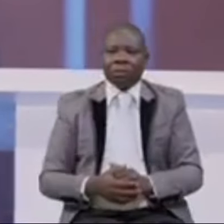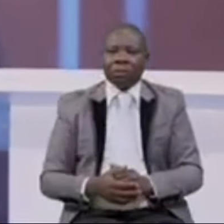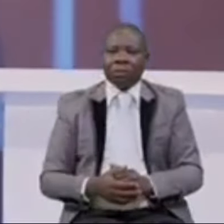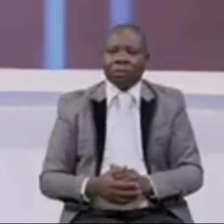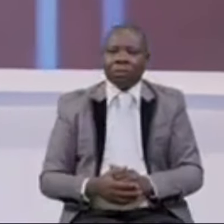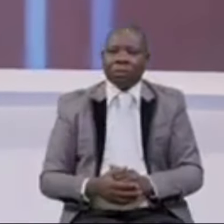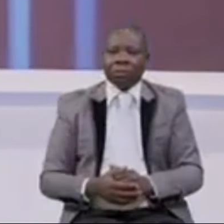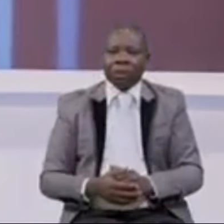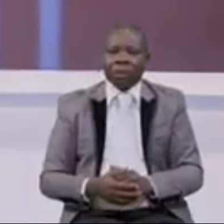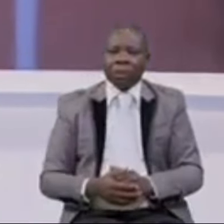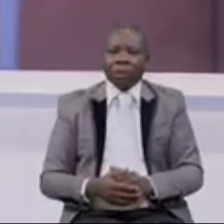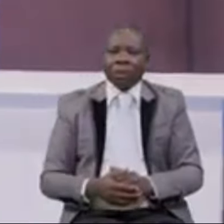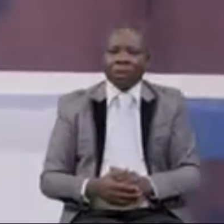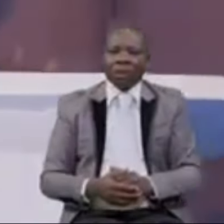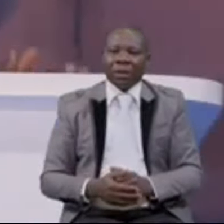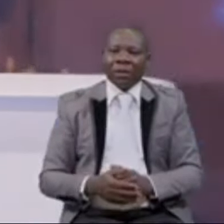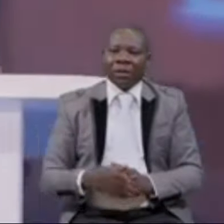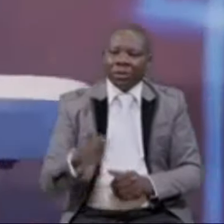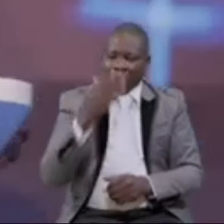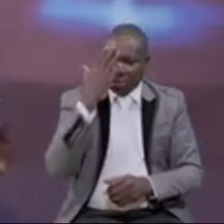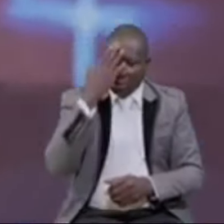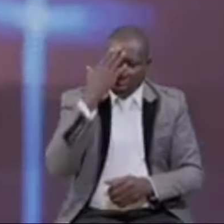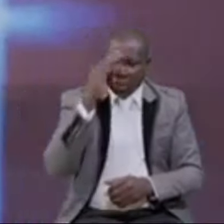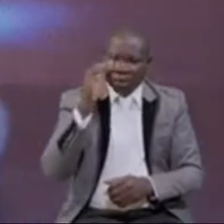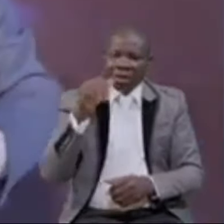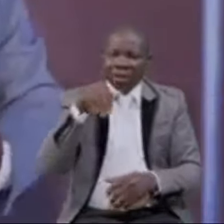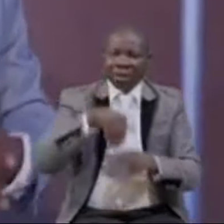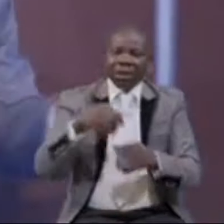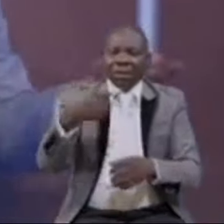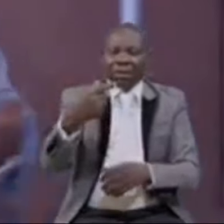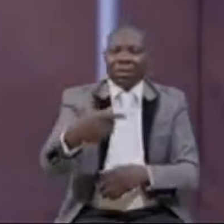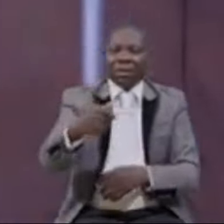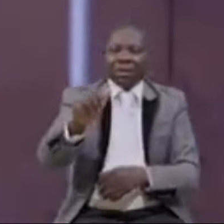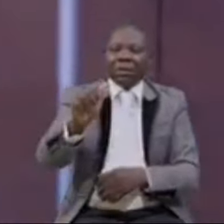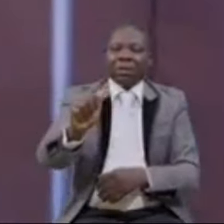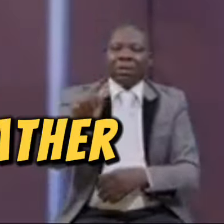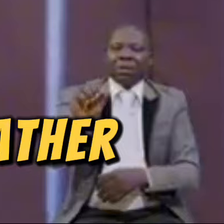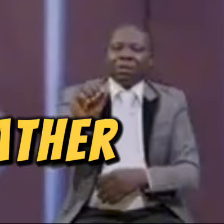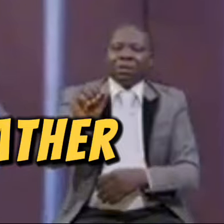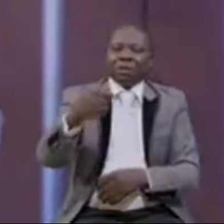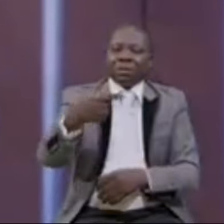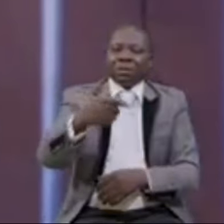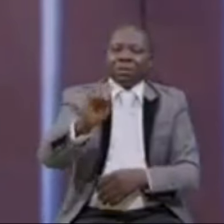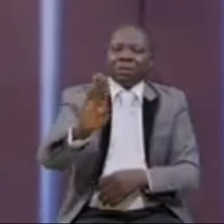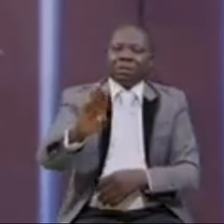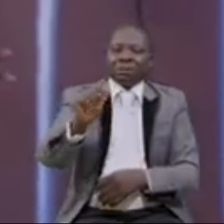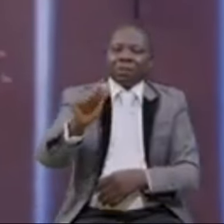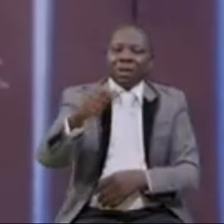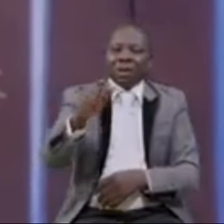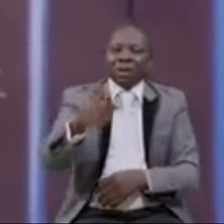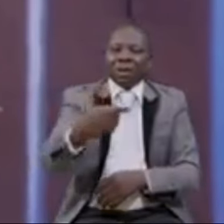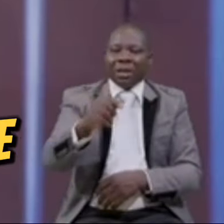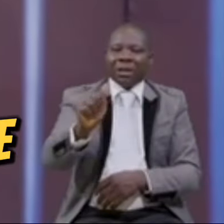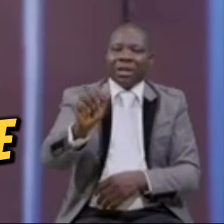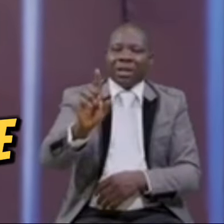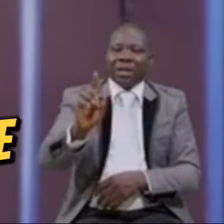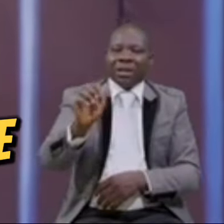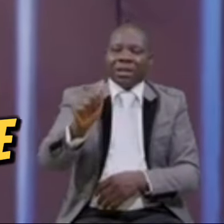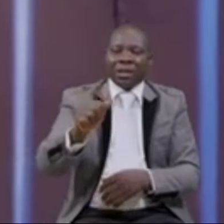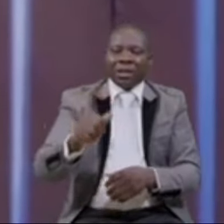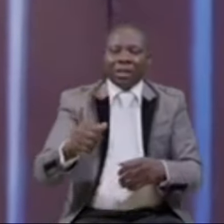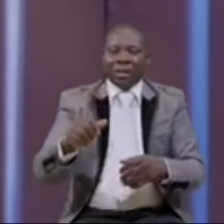In, you know, Gbagada, Lagos. Maybe you've not heard of Gbagada, but that's the place